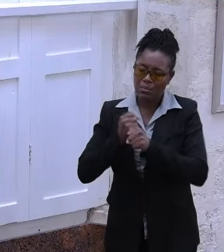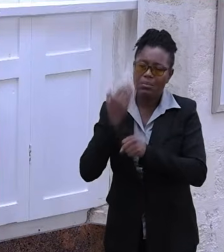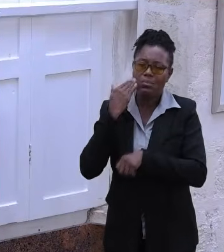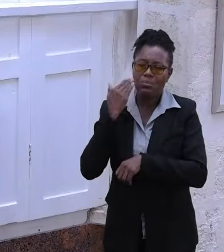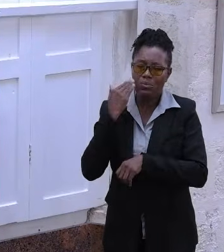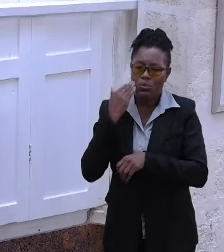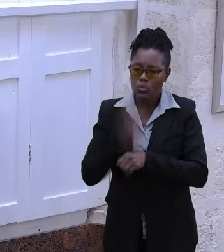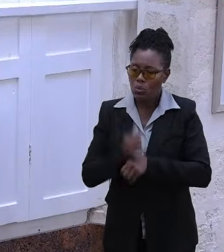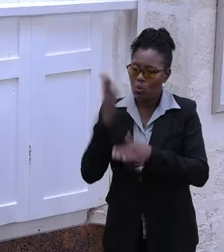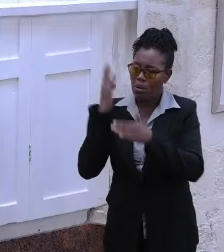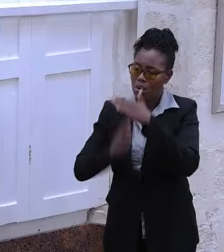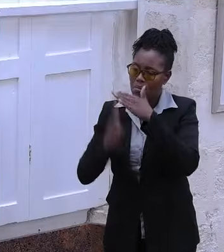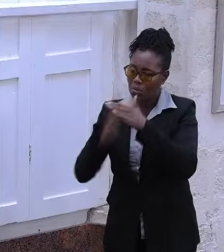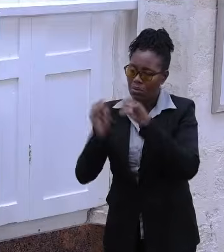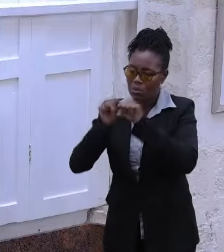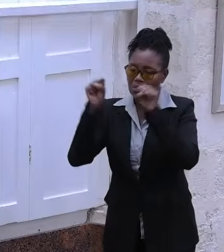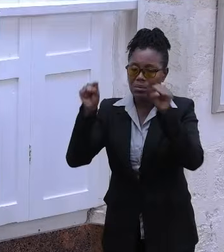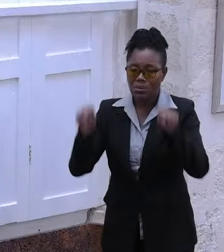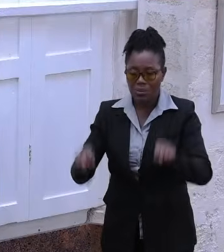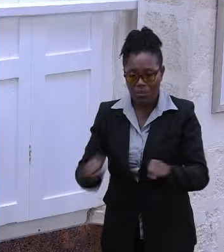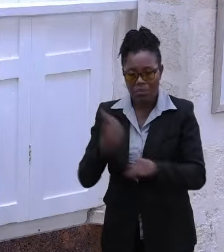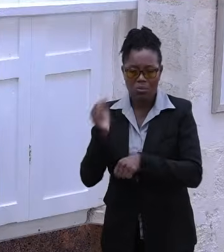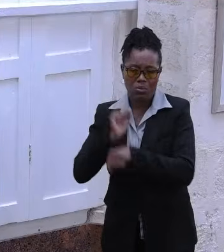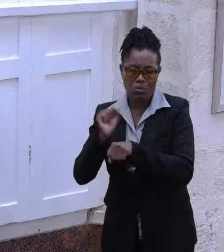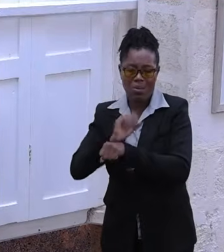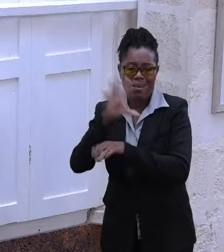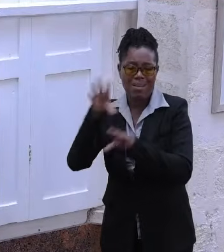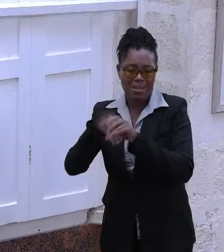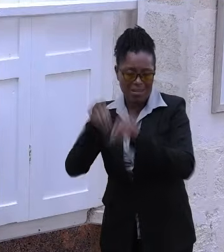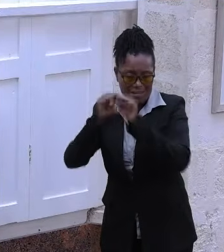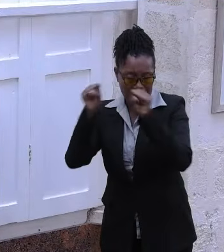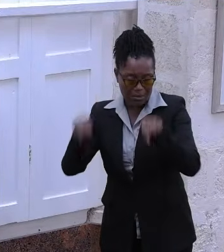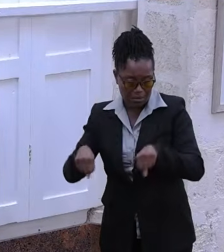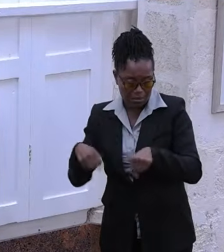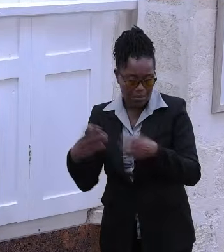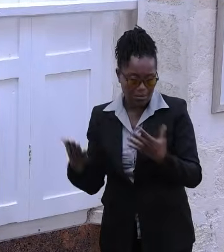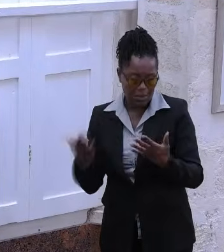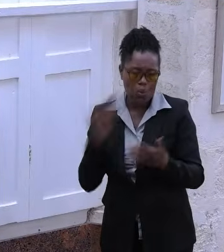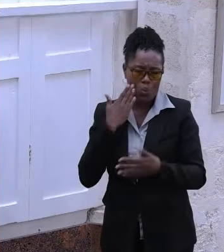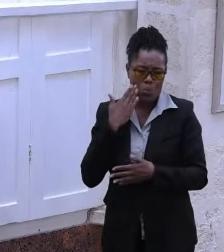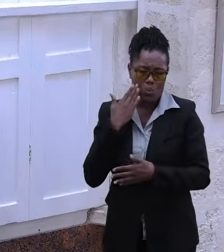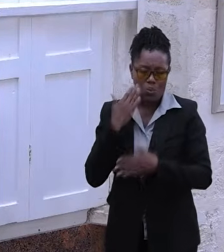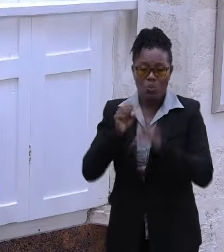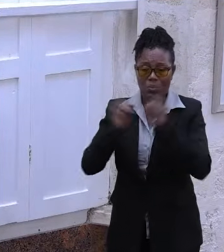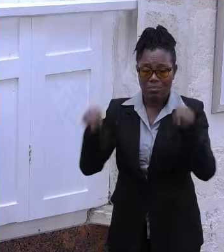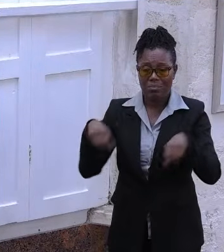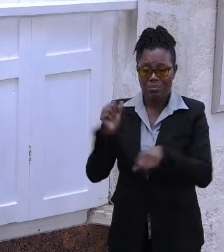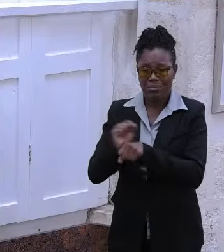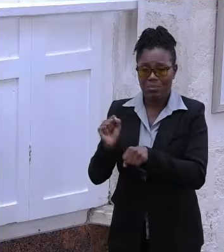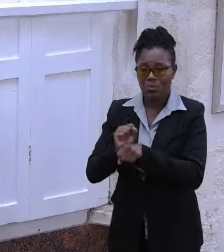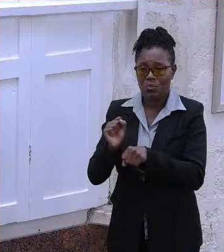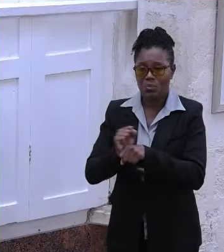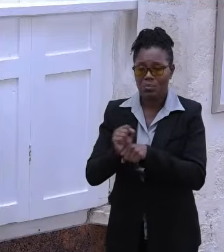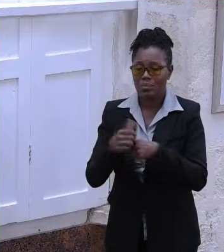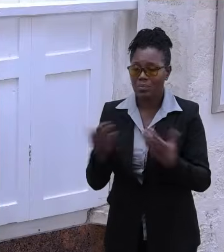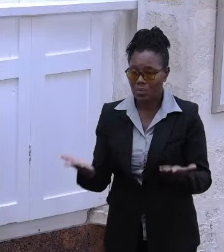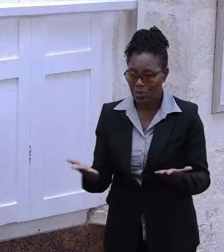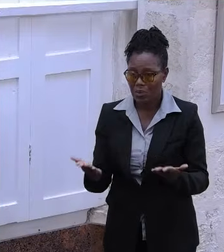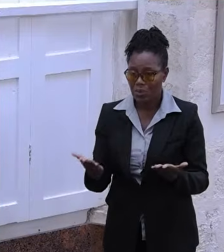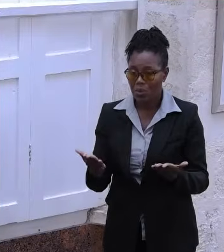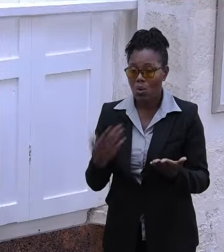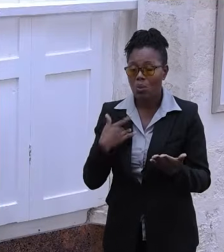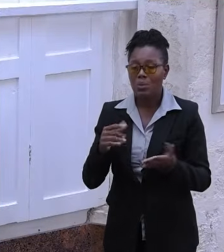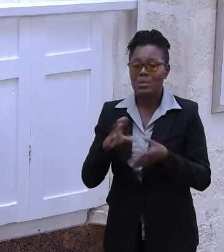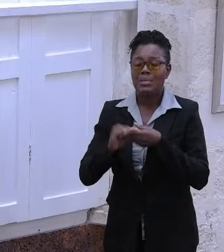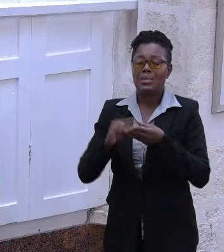immigration system, those of us who are in the system and those of us who have observed, we know the system is broken. We pretended that we could manage